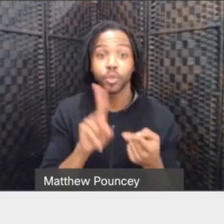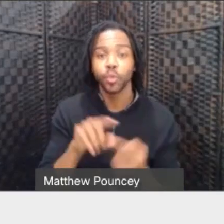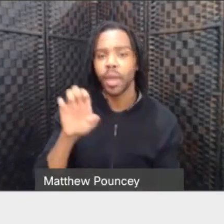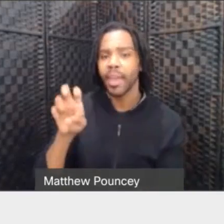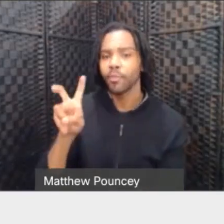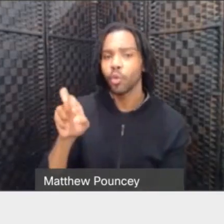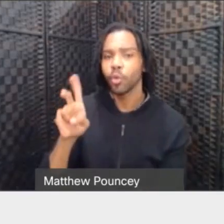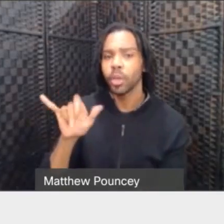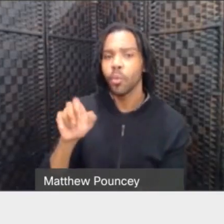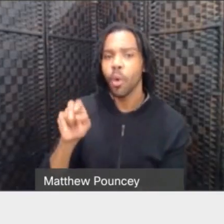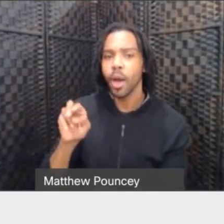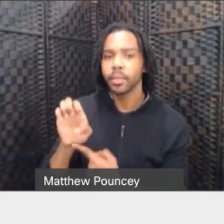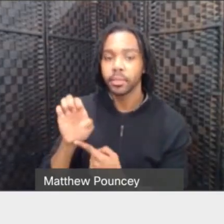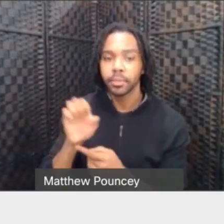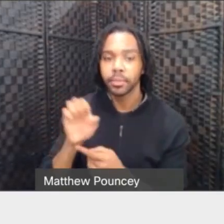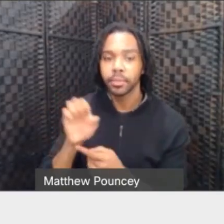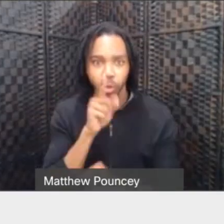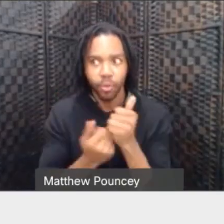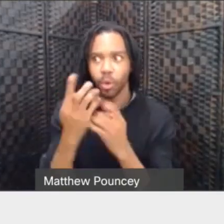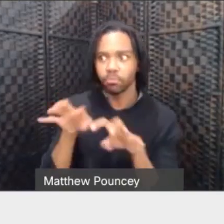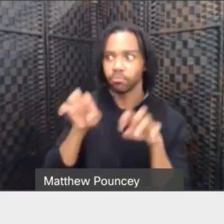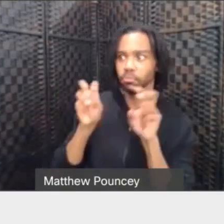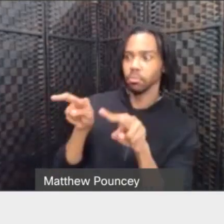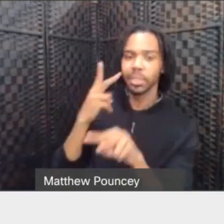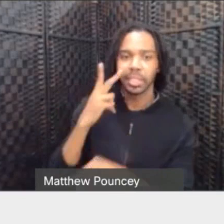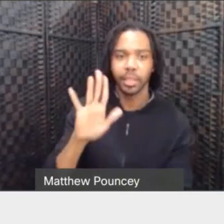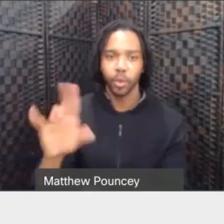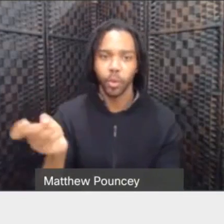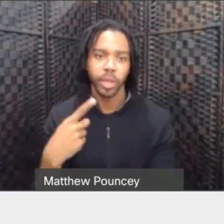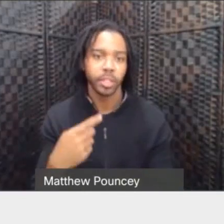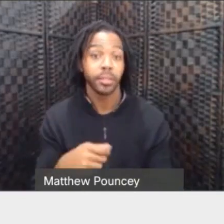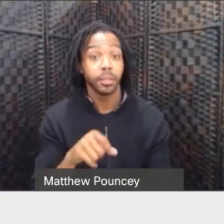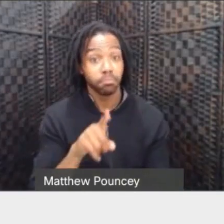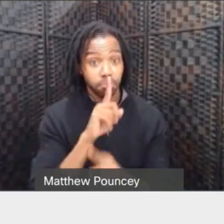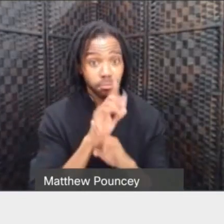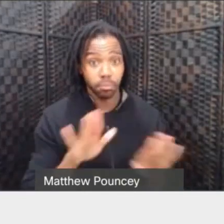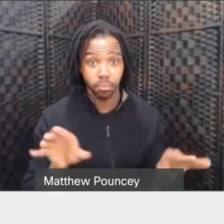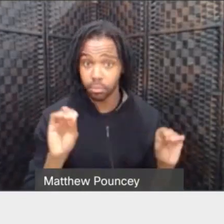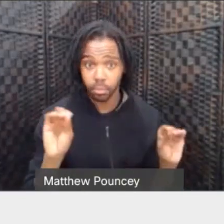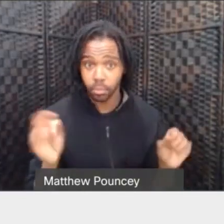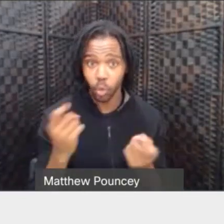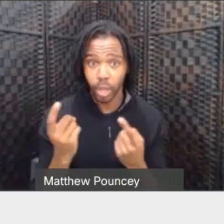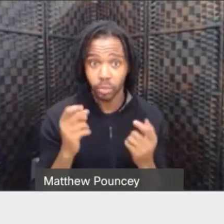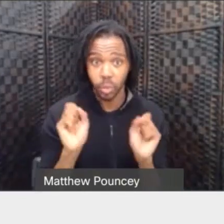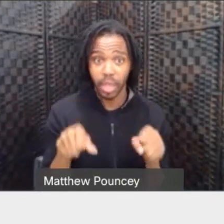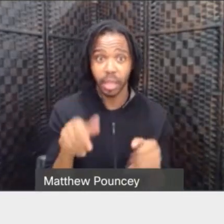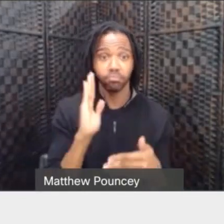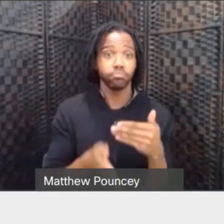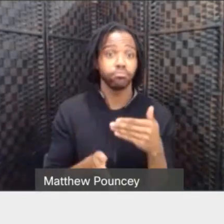everyone so that we are able to see the question. If people don't have questions, we could also end early.